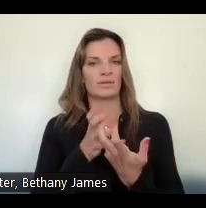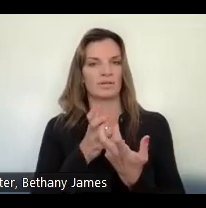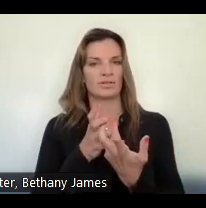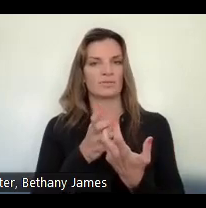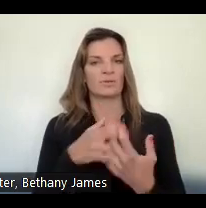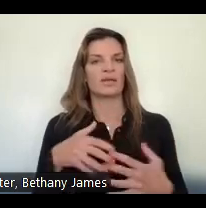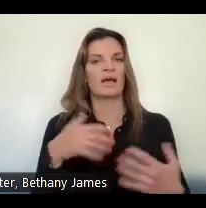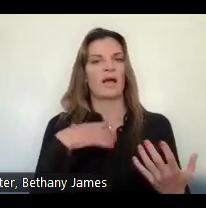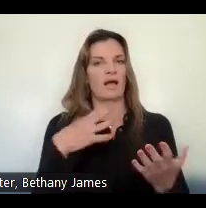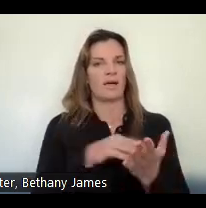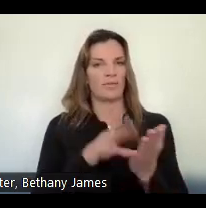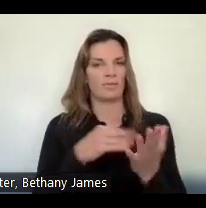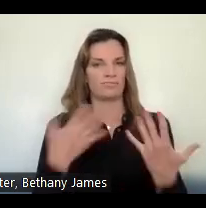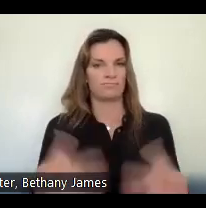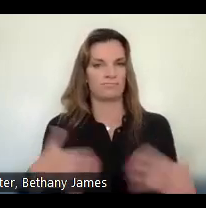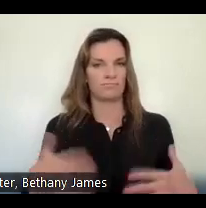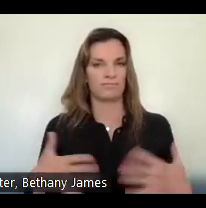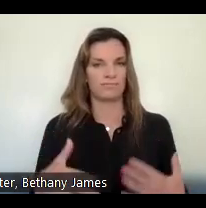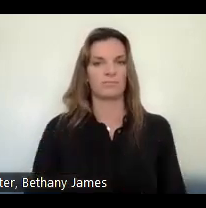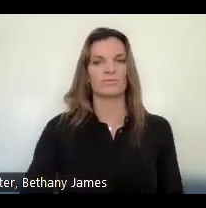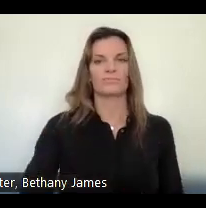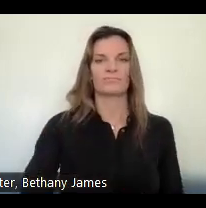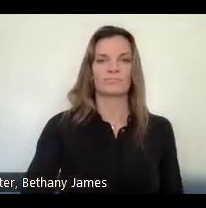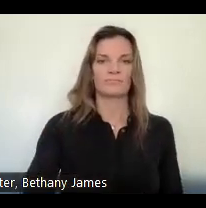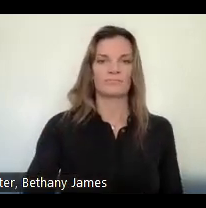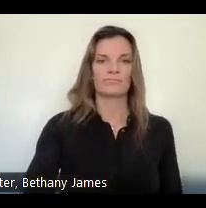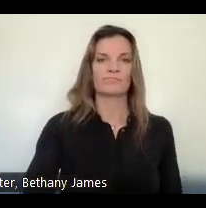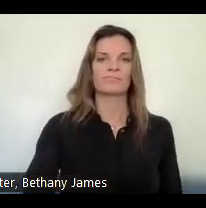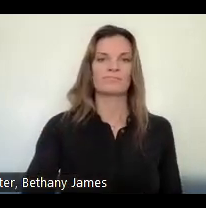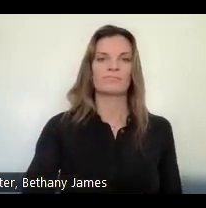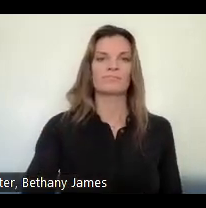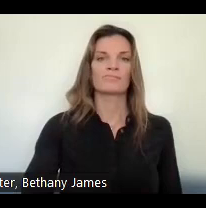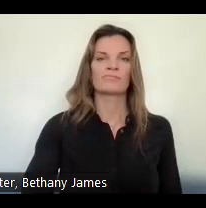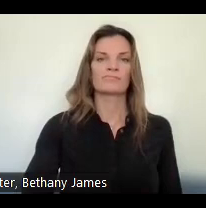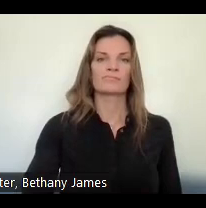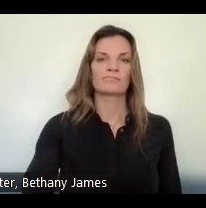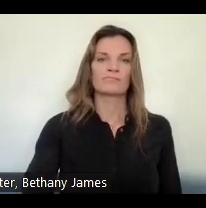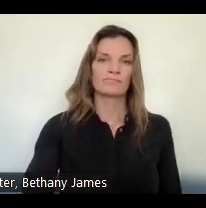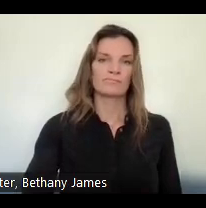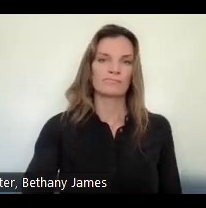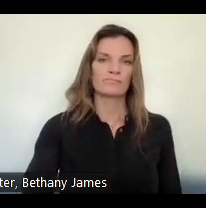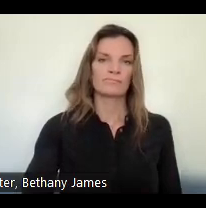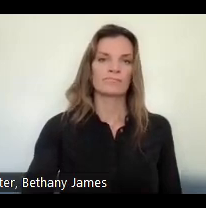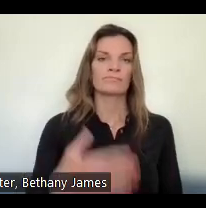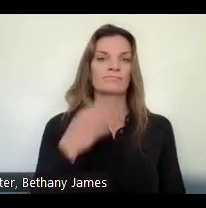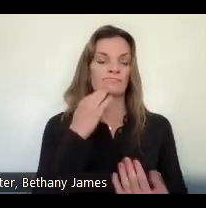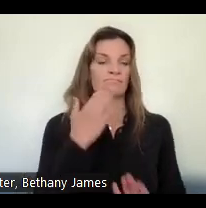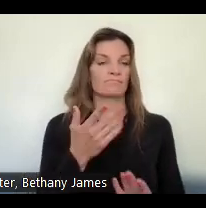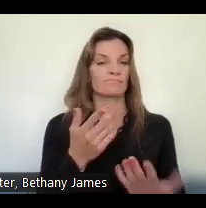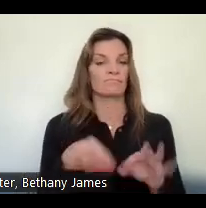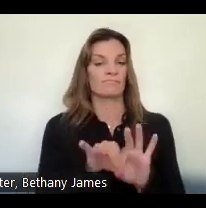your presentation. I'd also like to just highlight briefly the importance of teaming and not only the employer